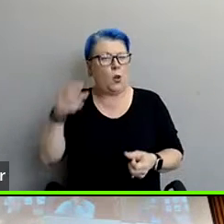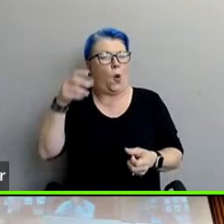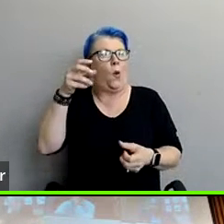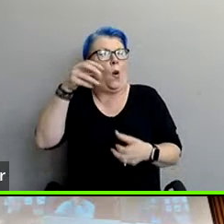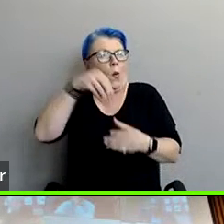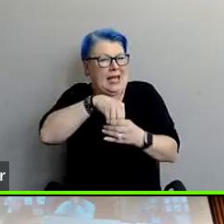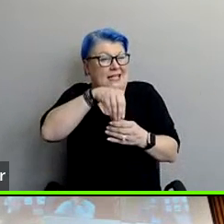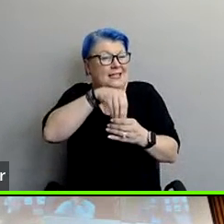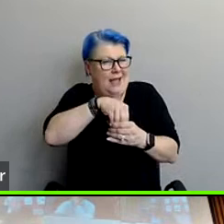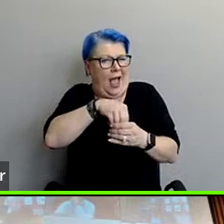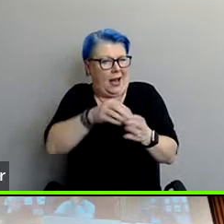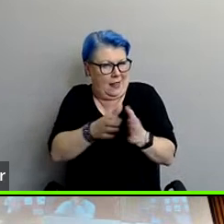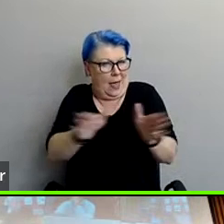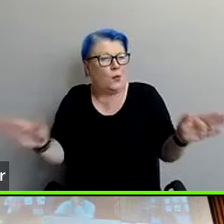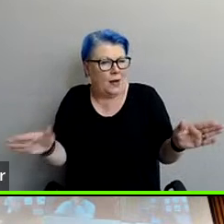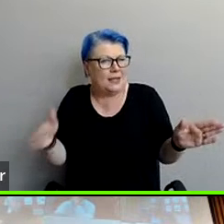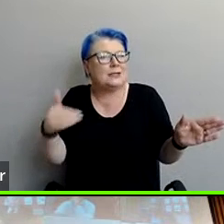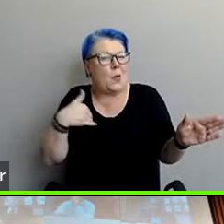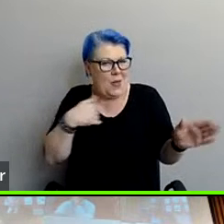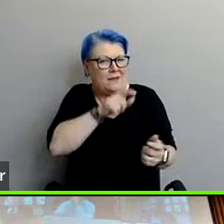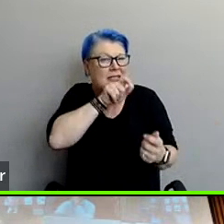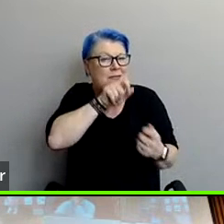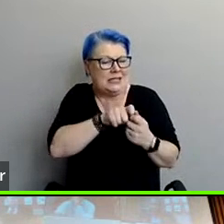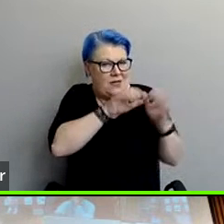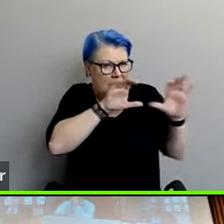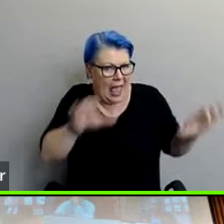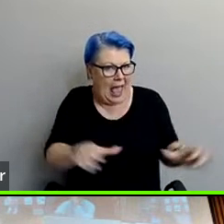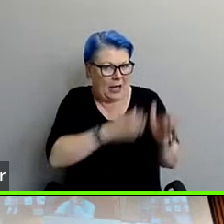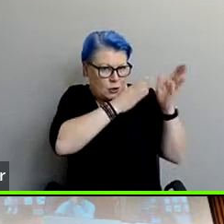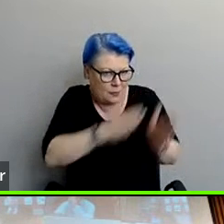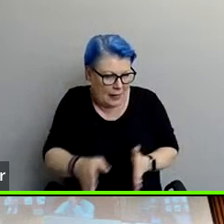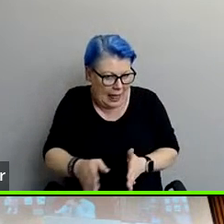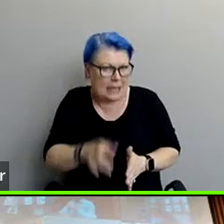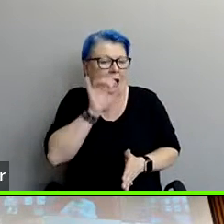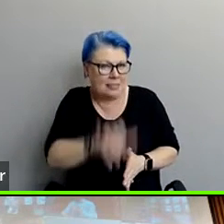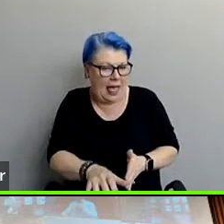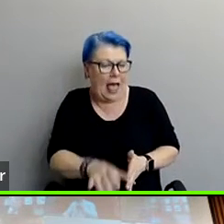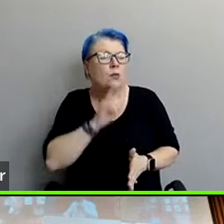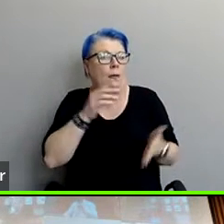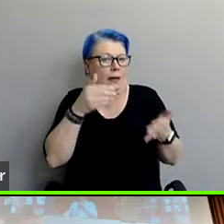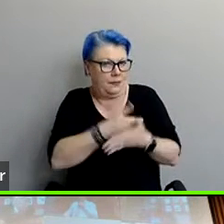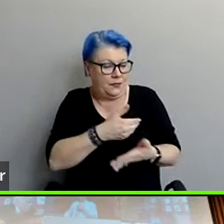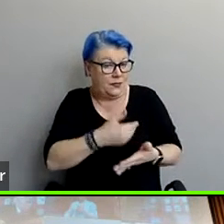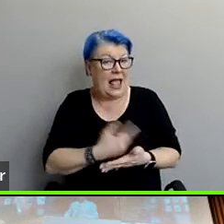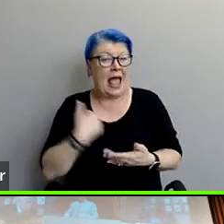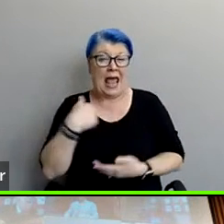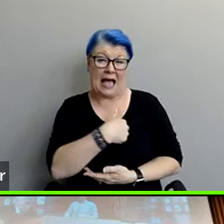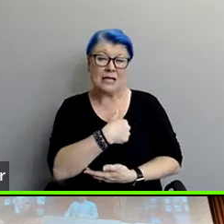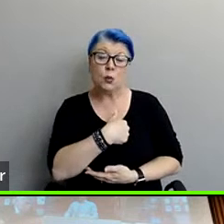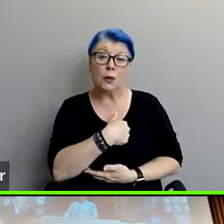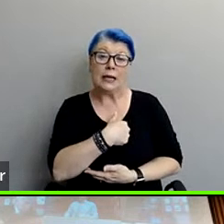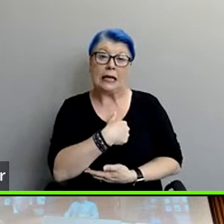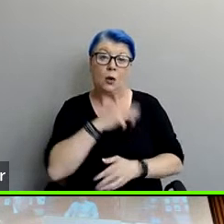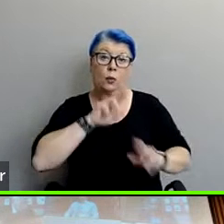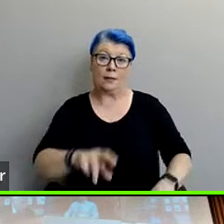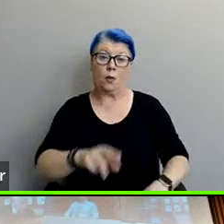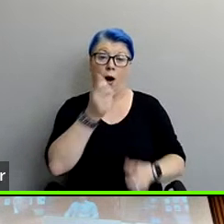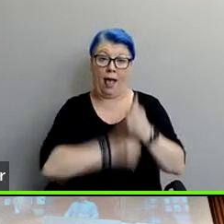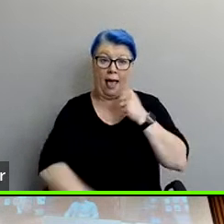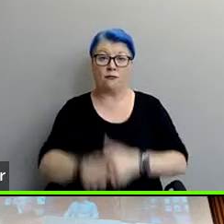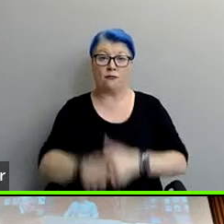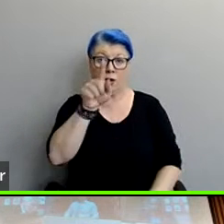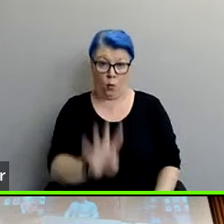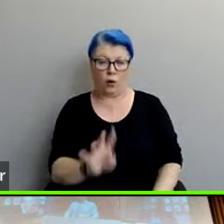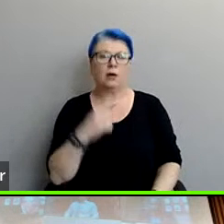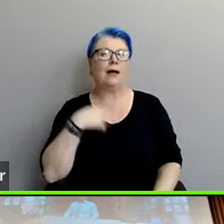action plans. So the action plans will be updated annually, and when we do fourth quarter reports, I'll be bringing you some of that information. Okay. But